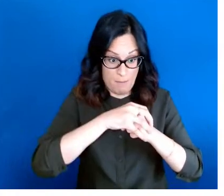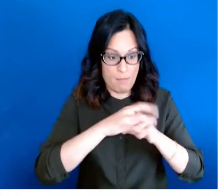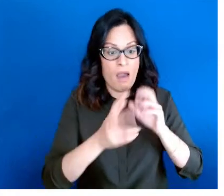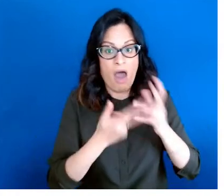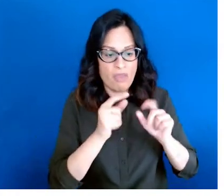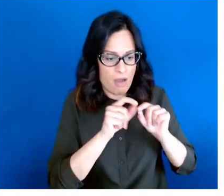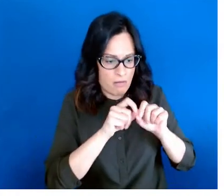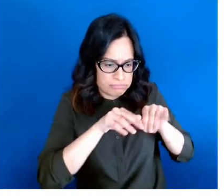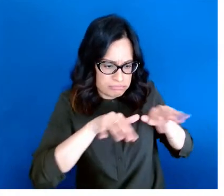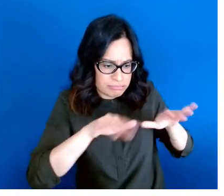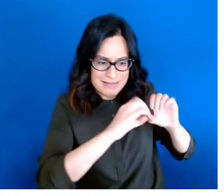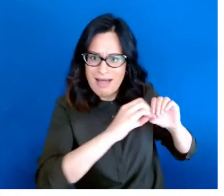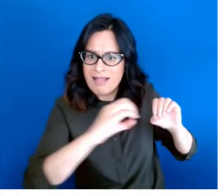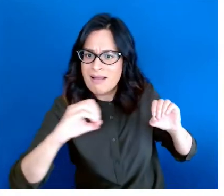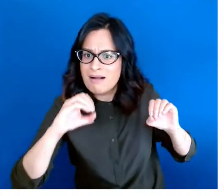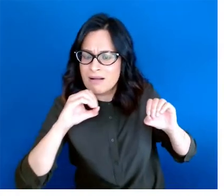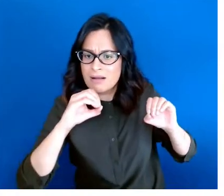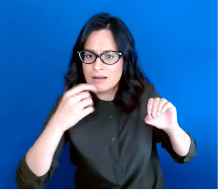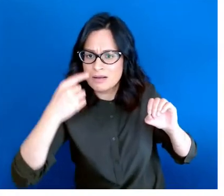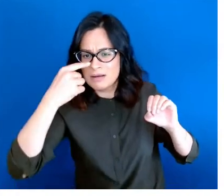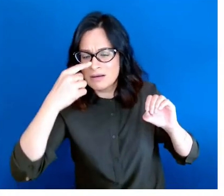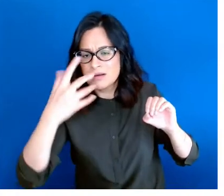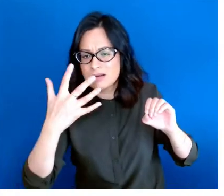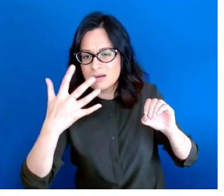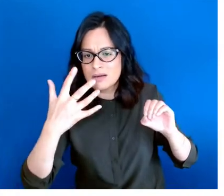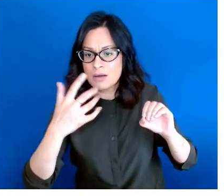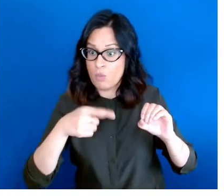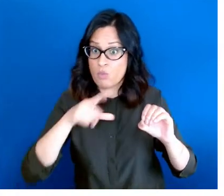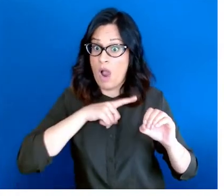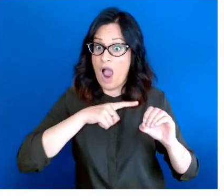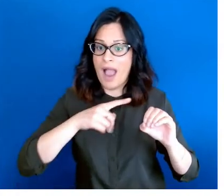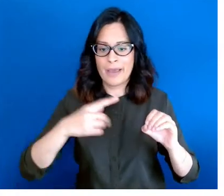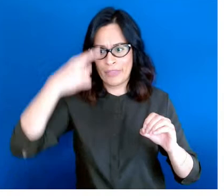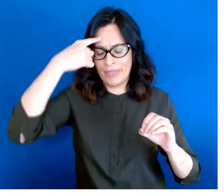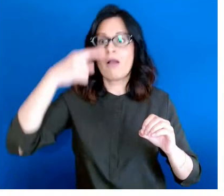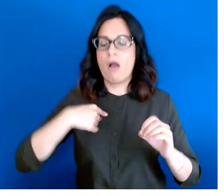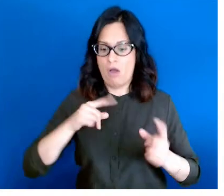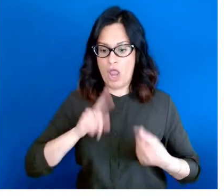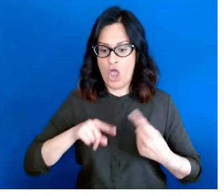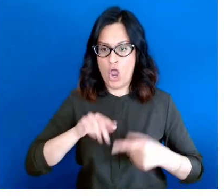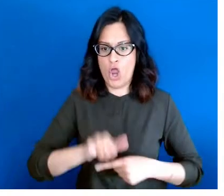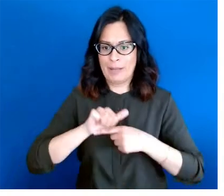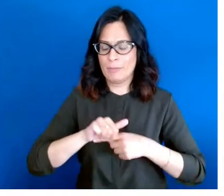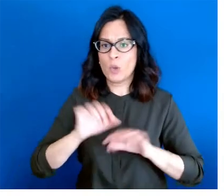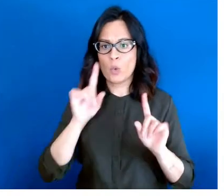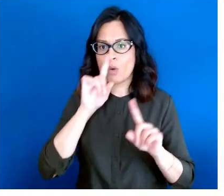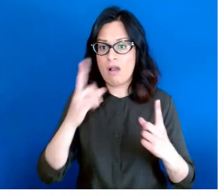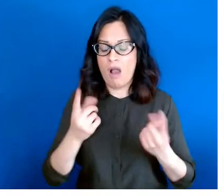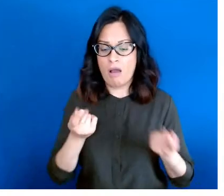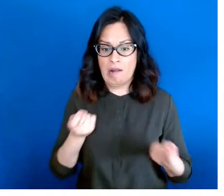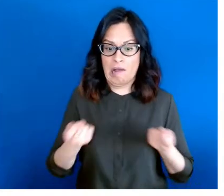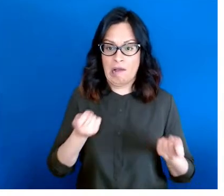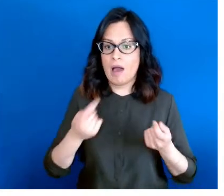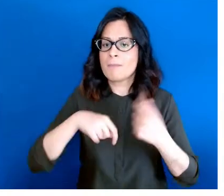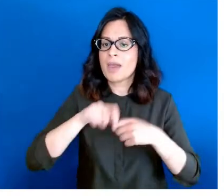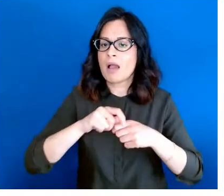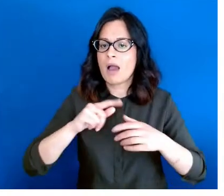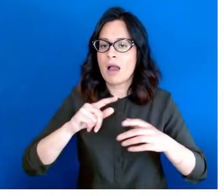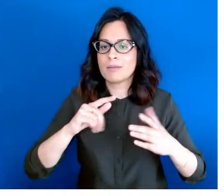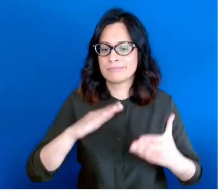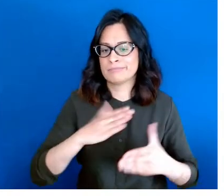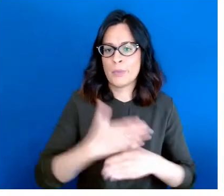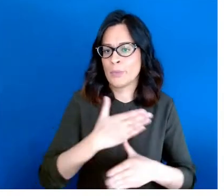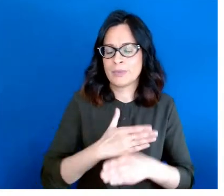of the learned memory, of the learned immunity, to become inactive. And that